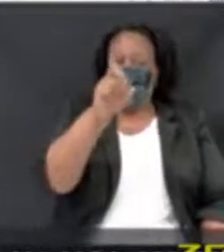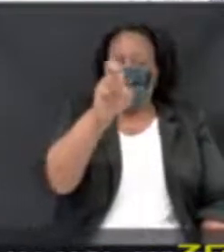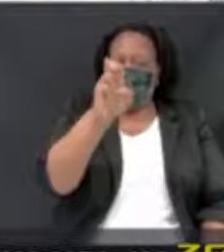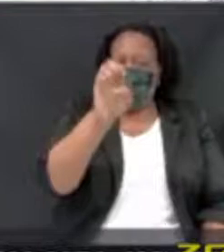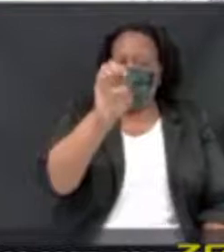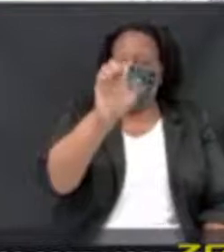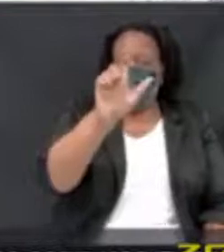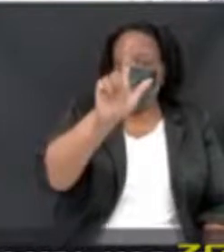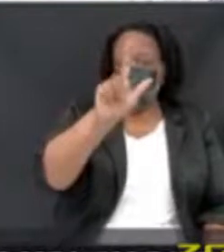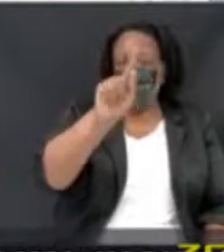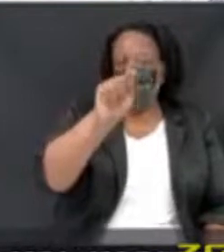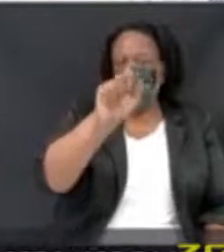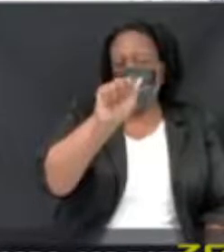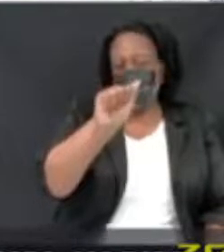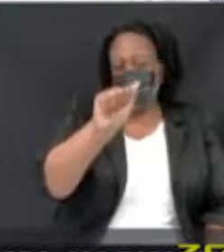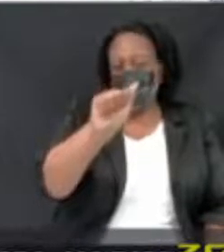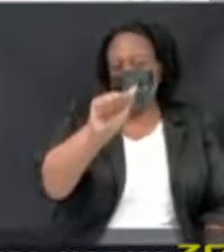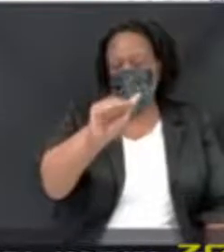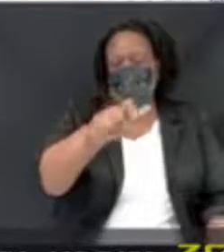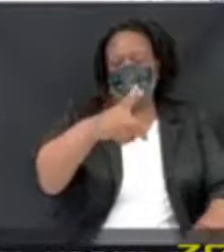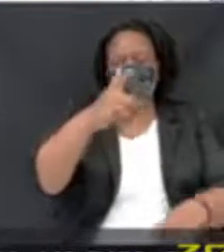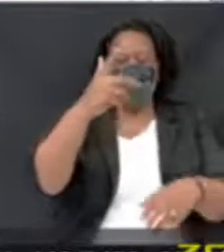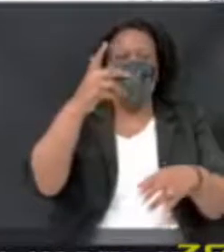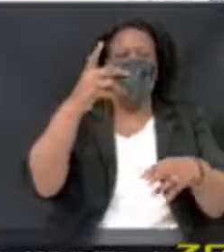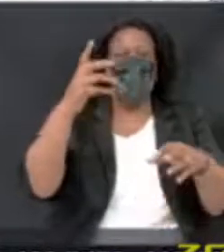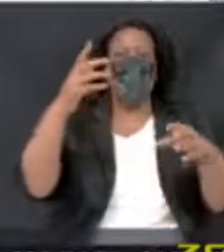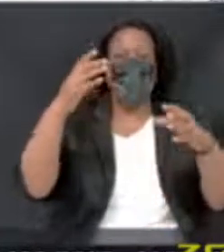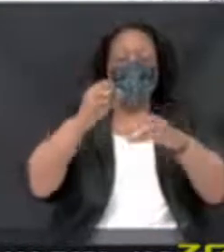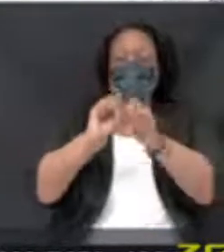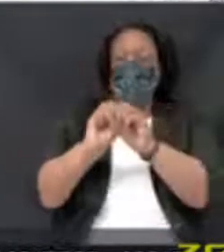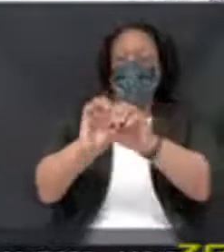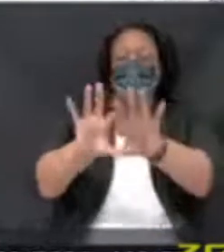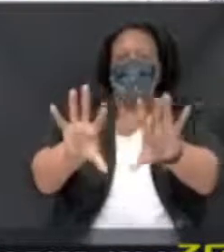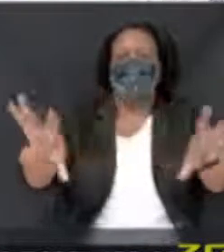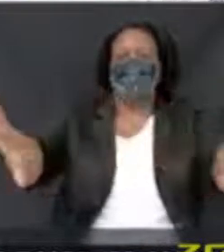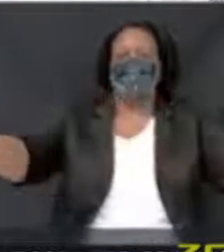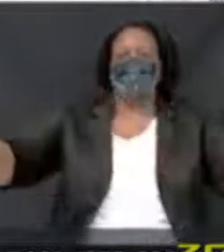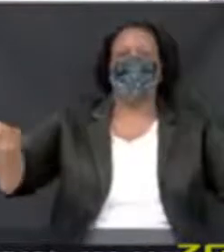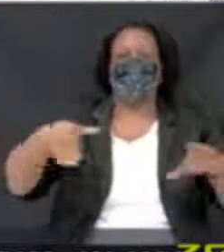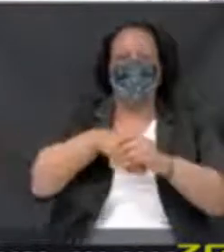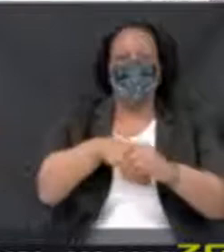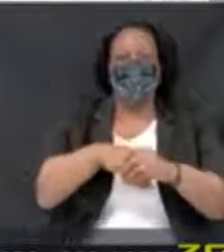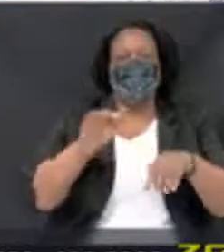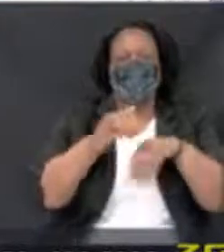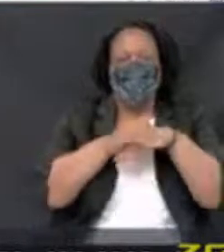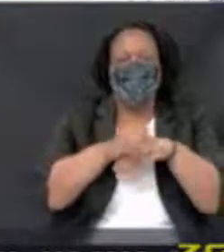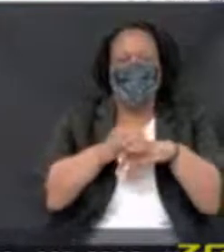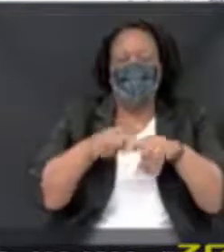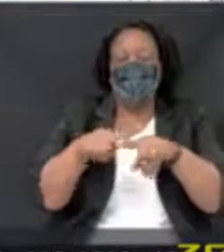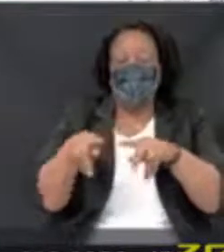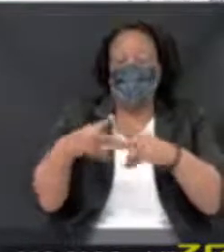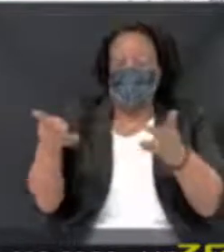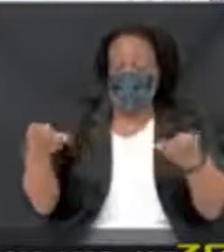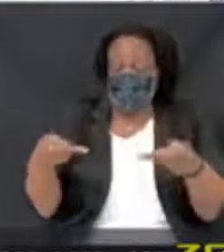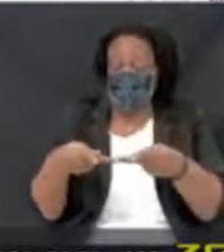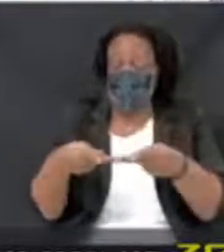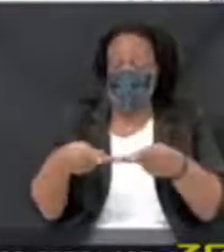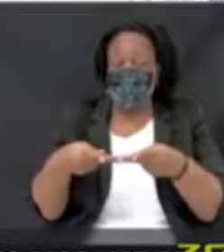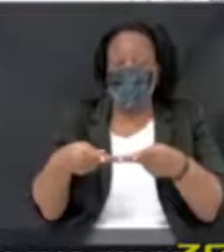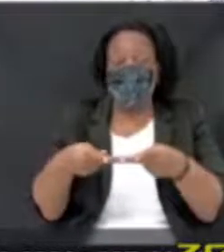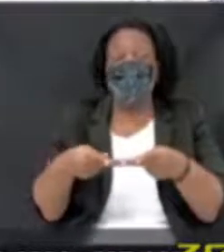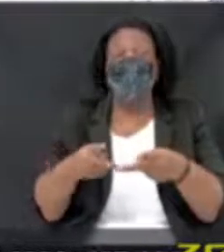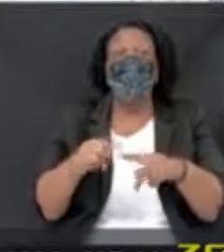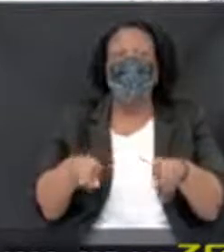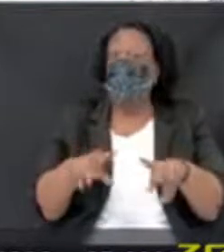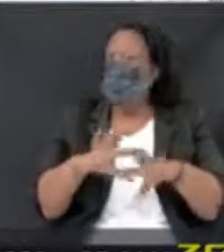COVID in Europe and North America. We have not yet experienced the Delta variant, but we need to prepare. If we want